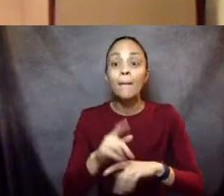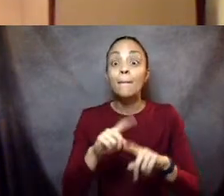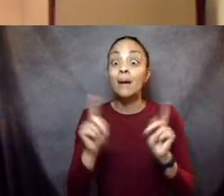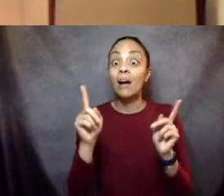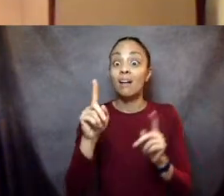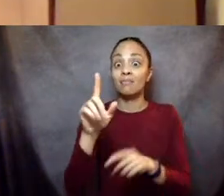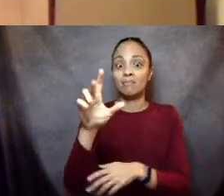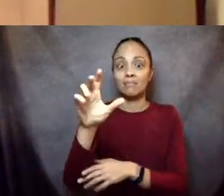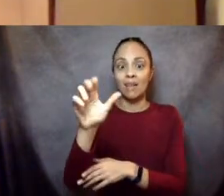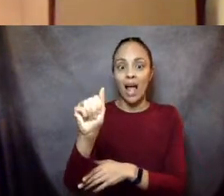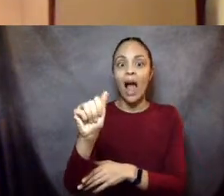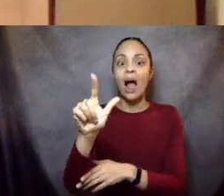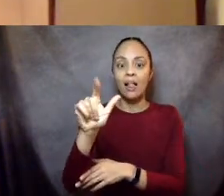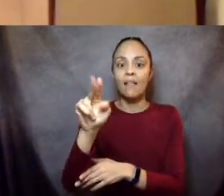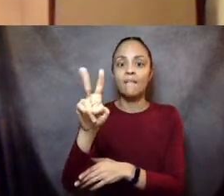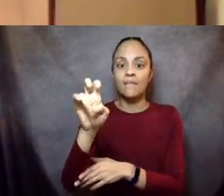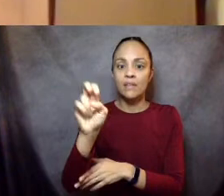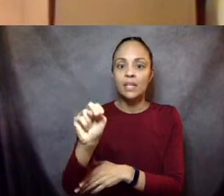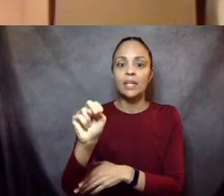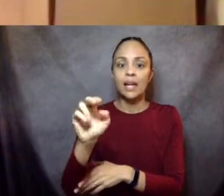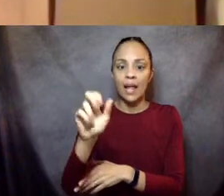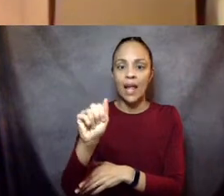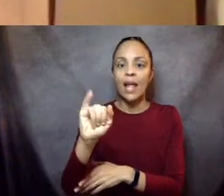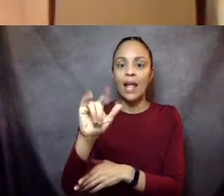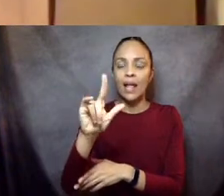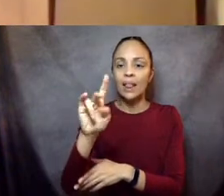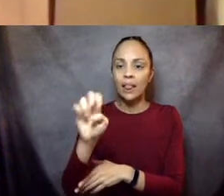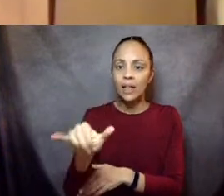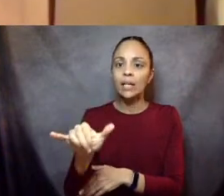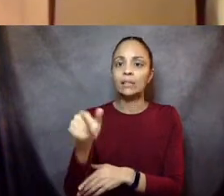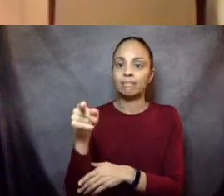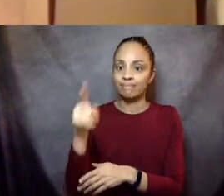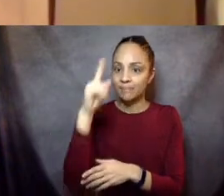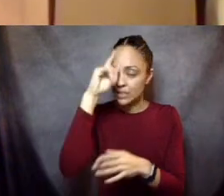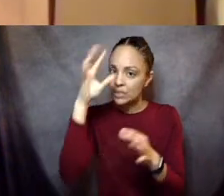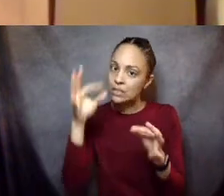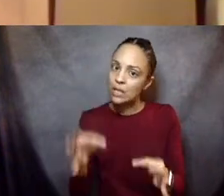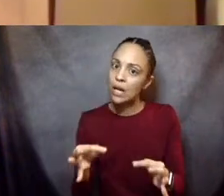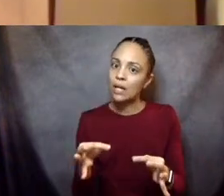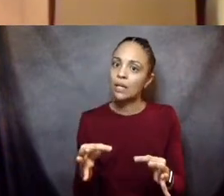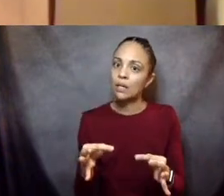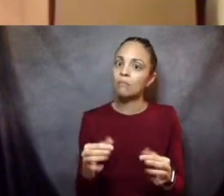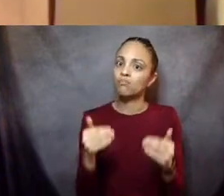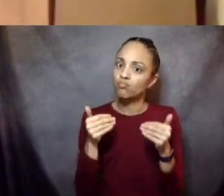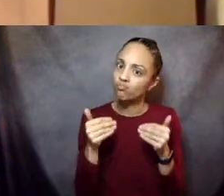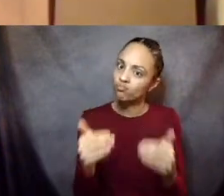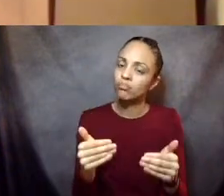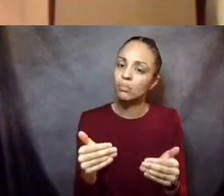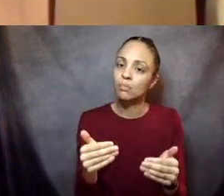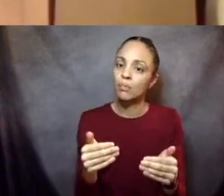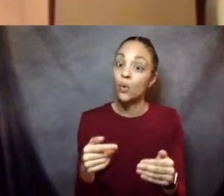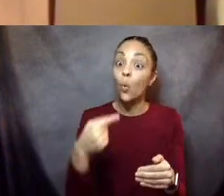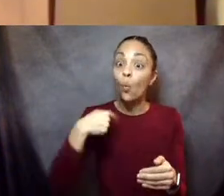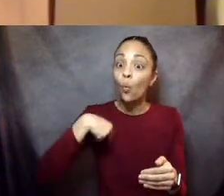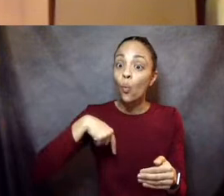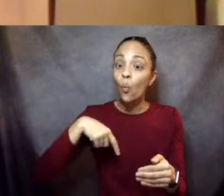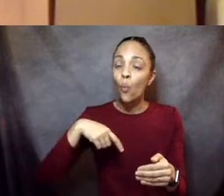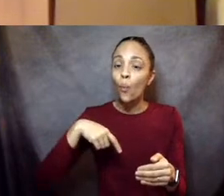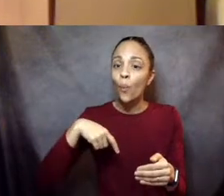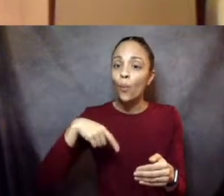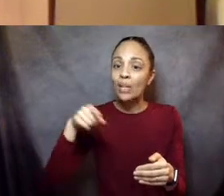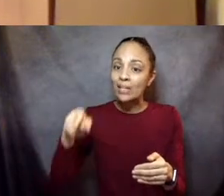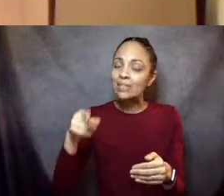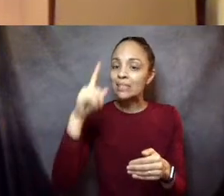we are here because of what Martin Luther King Jr. has done,